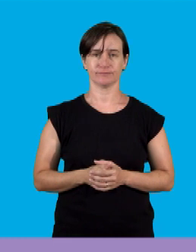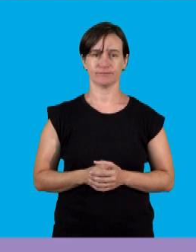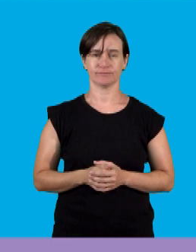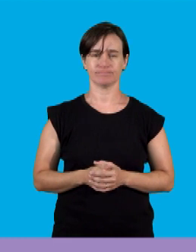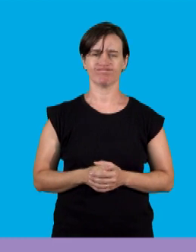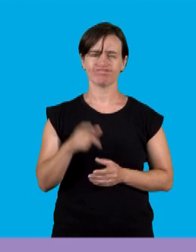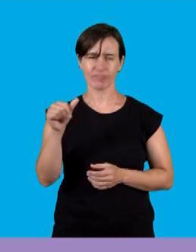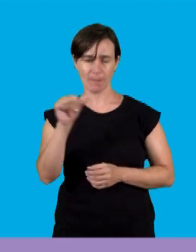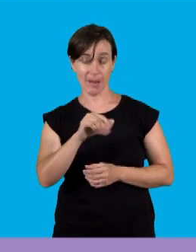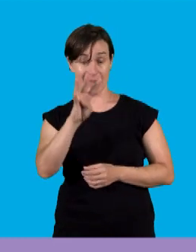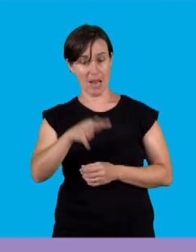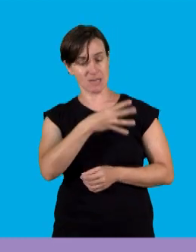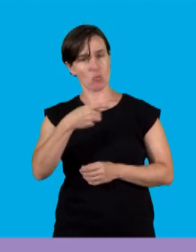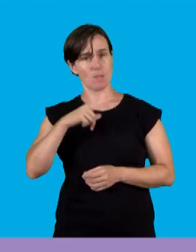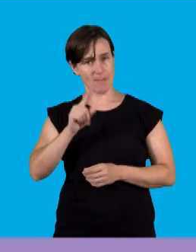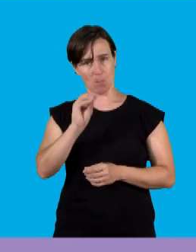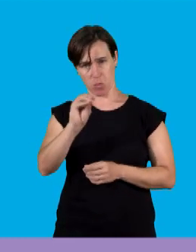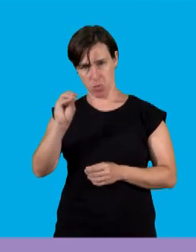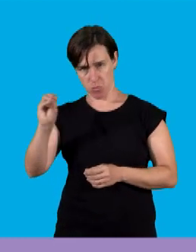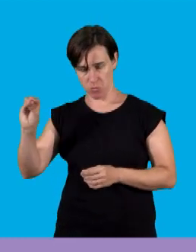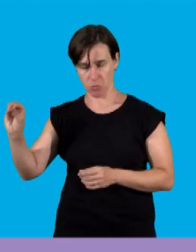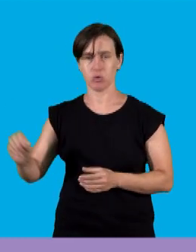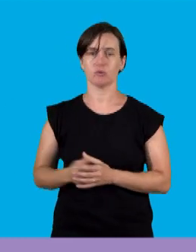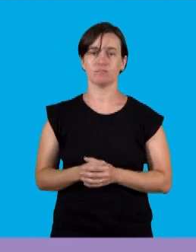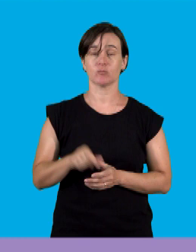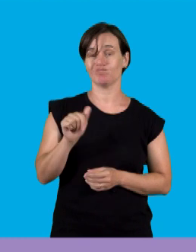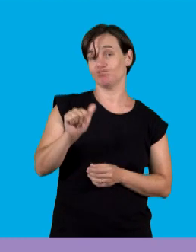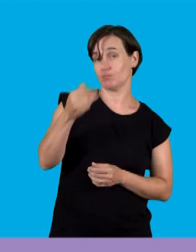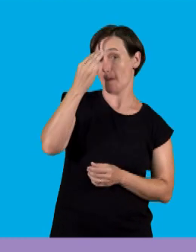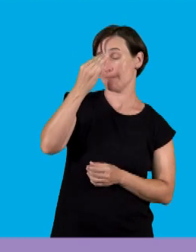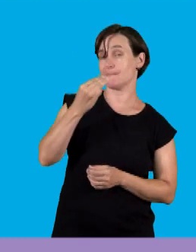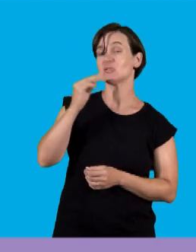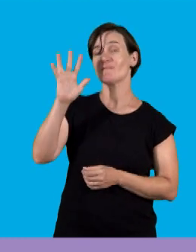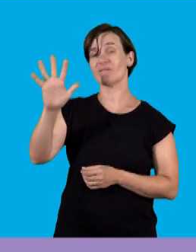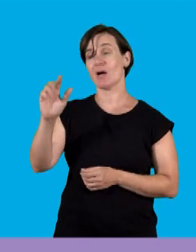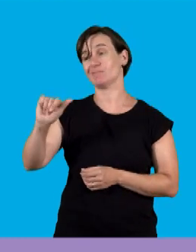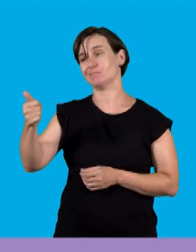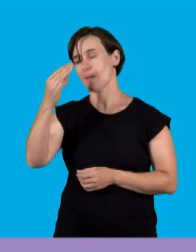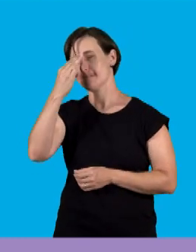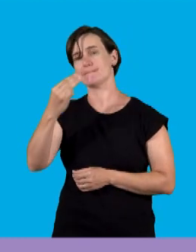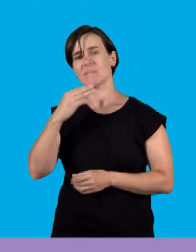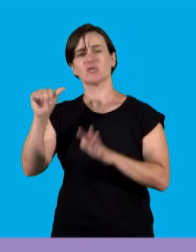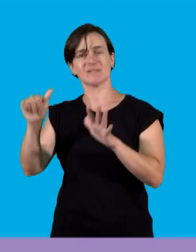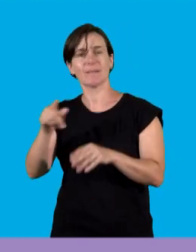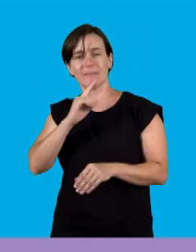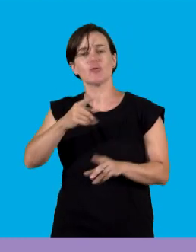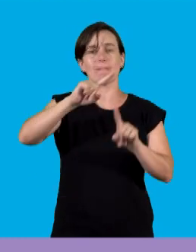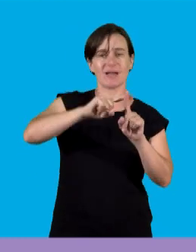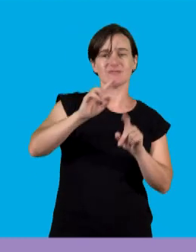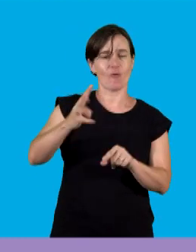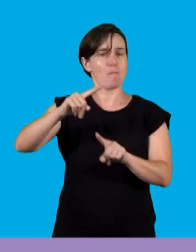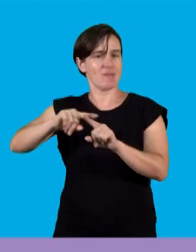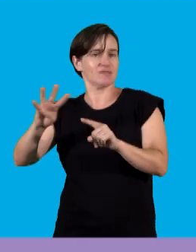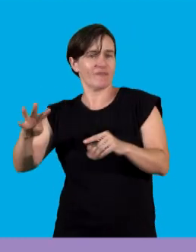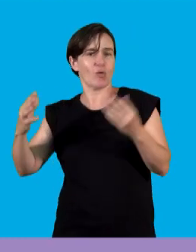going back to our table and filling out the rest of our table, for our fifth term and our sixth term, we can just continue adding